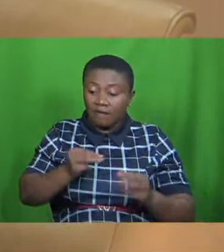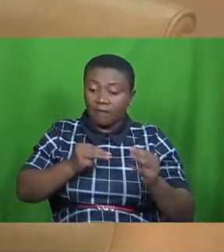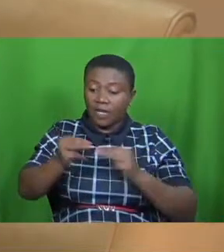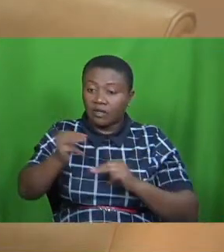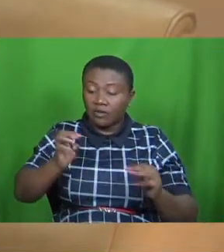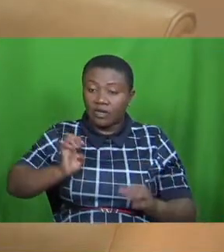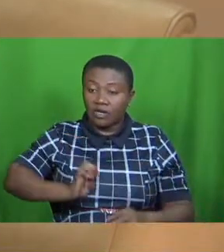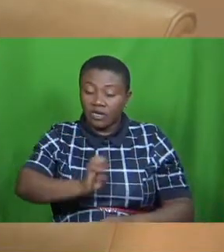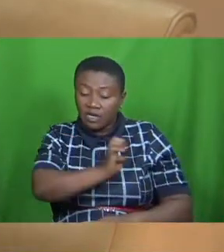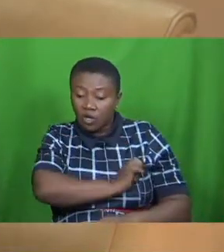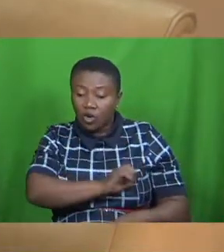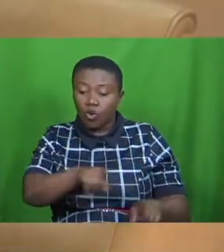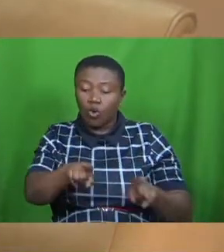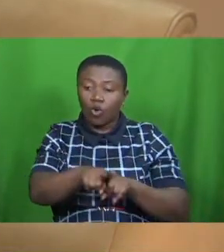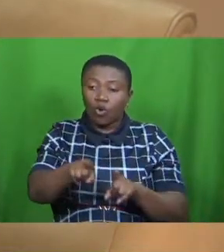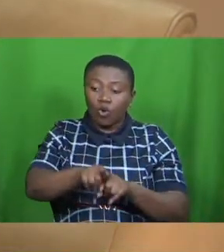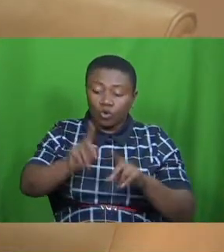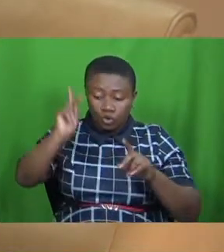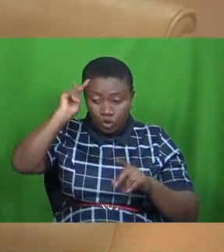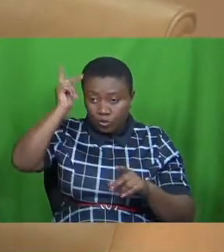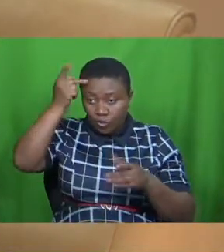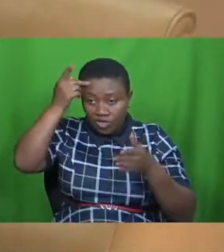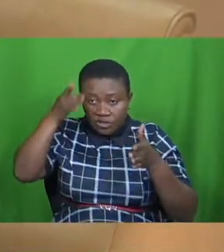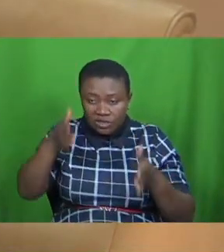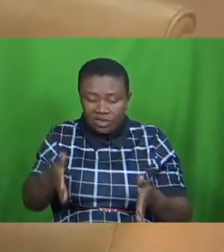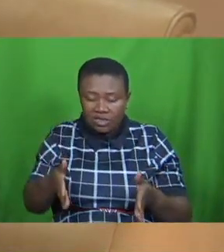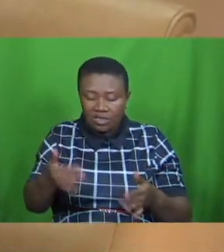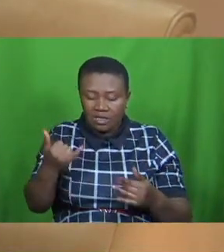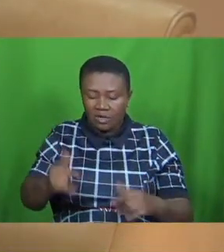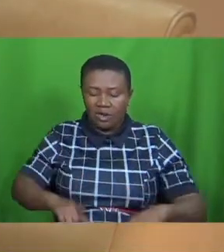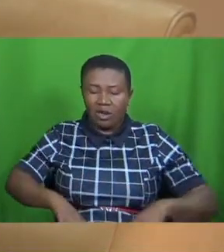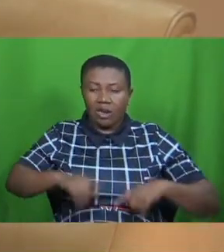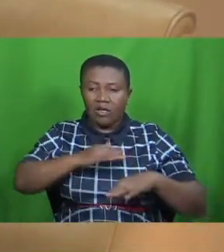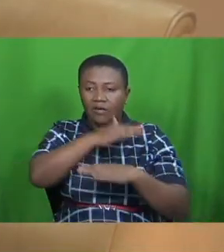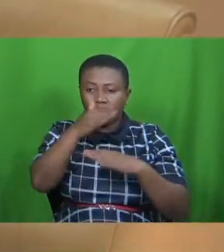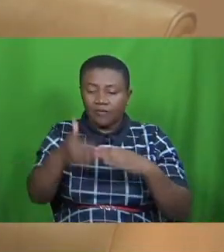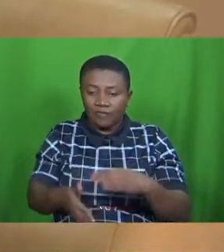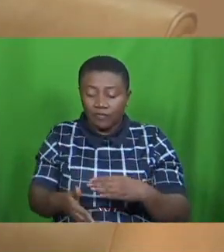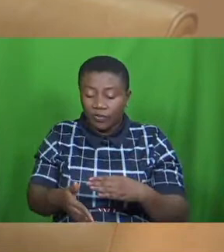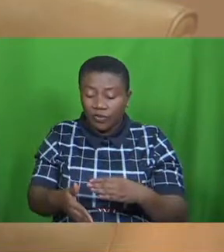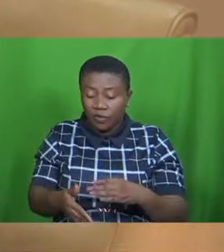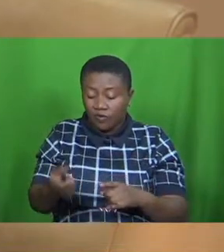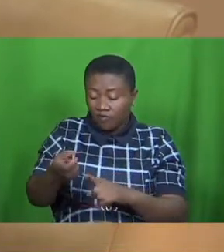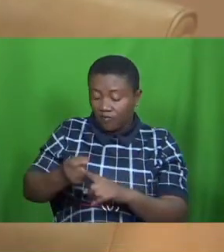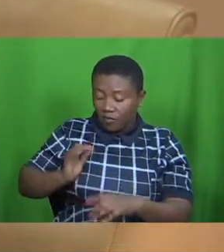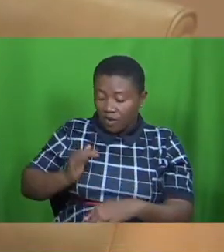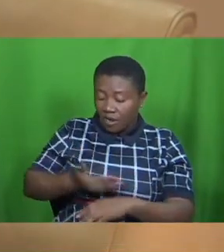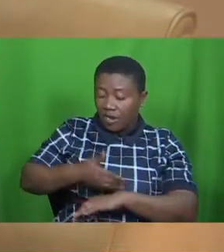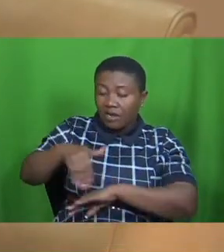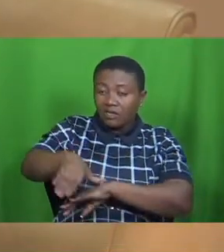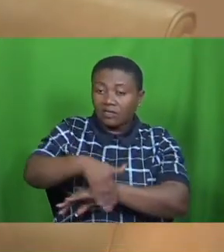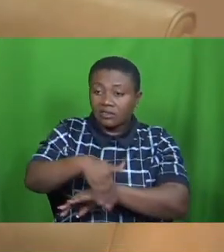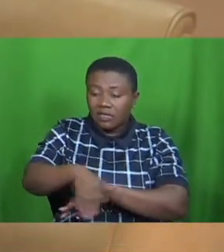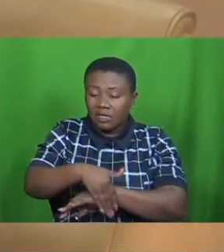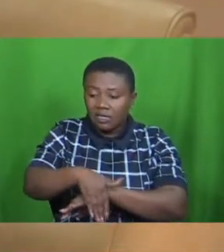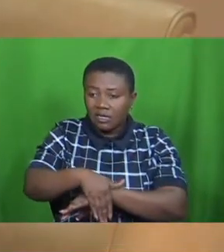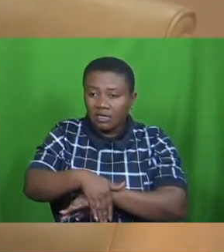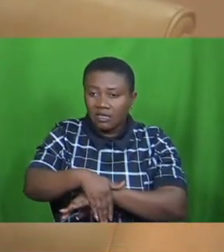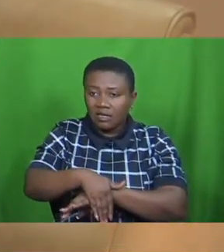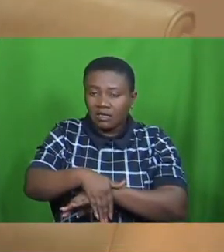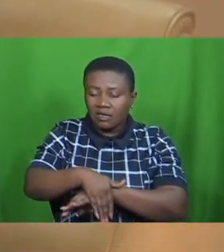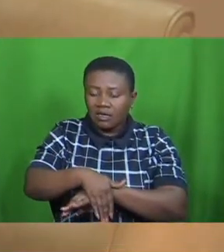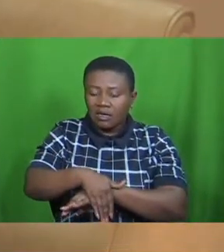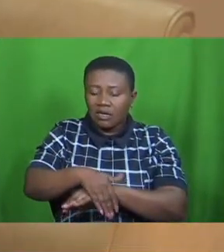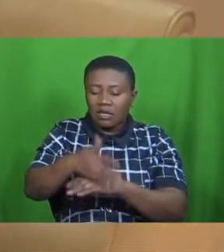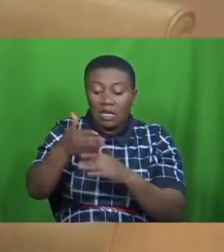a politician, has come to an end. Though gone from our sight, but never from our